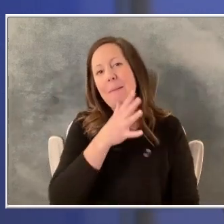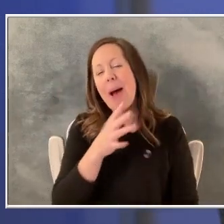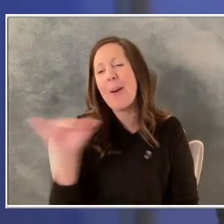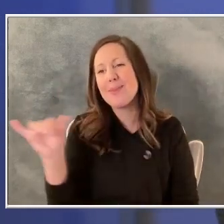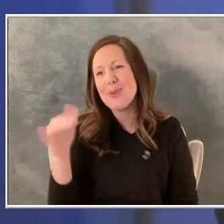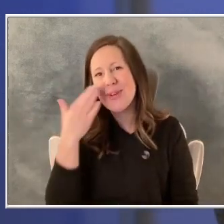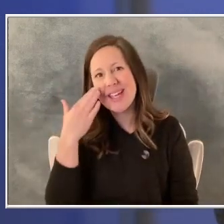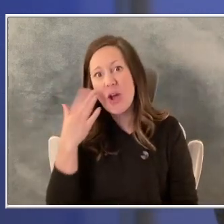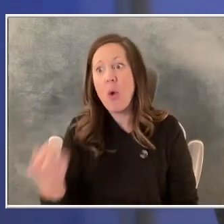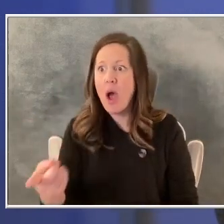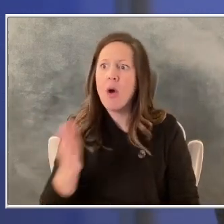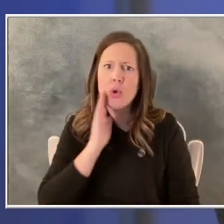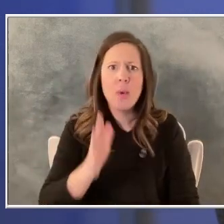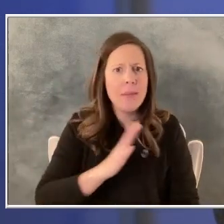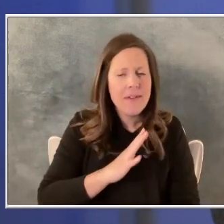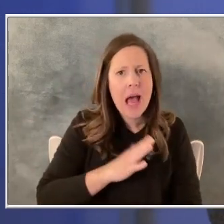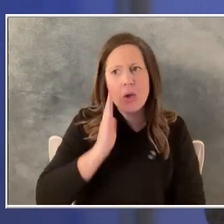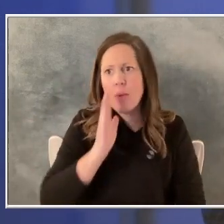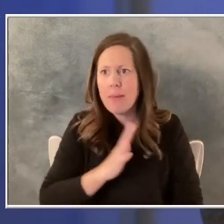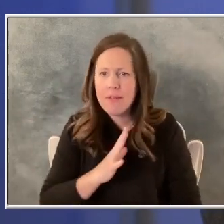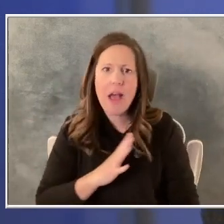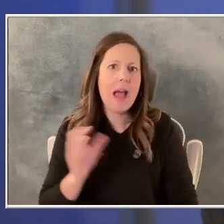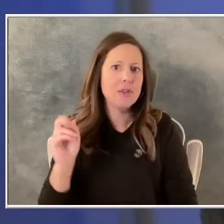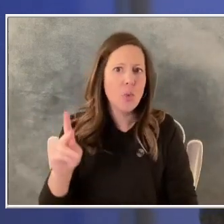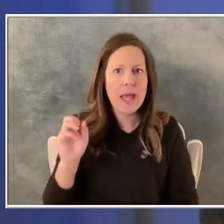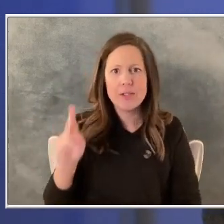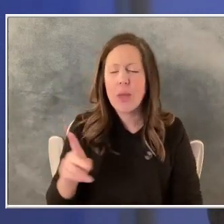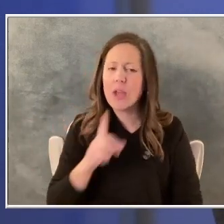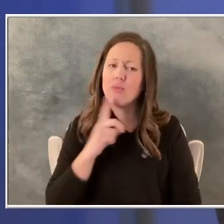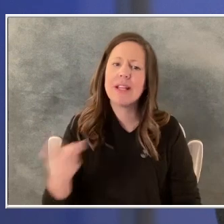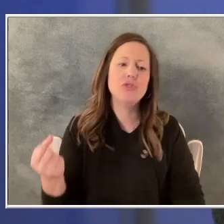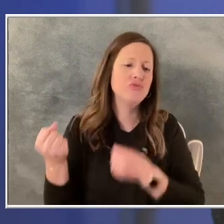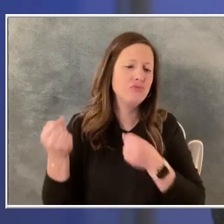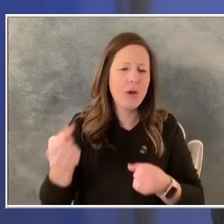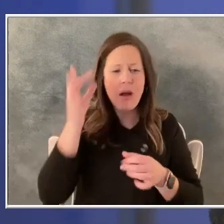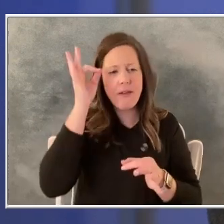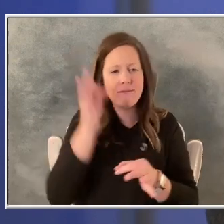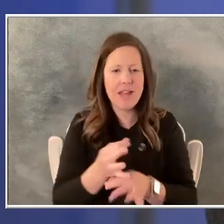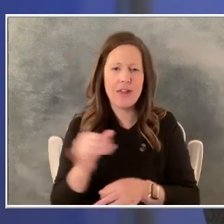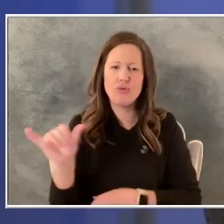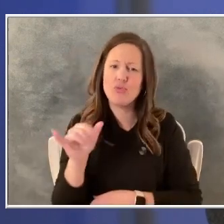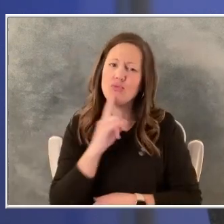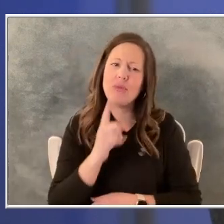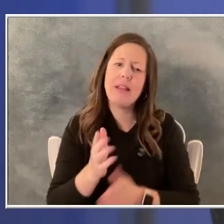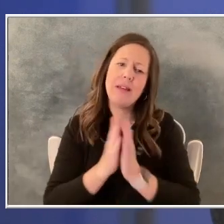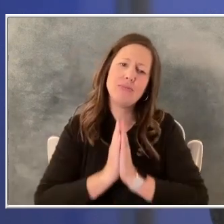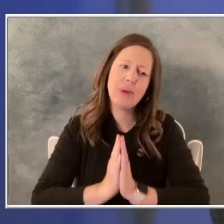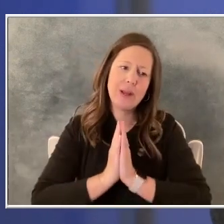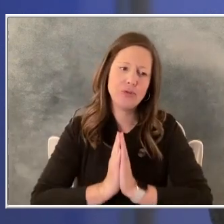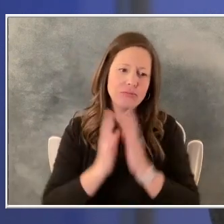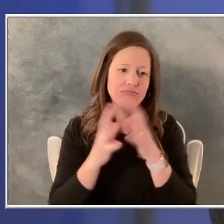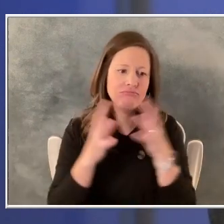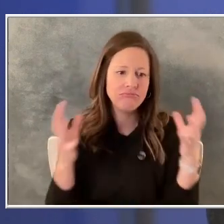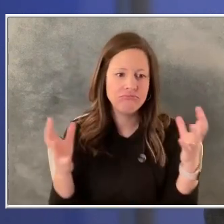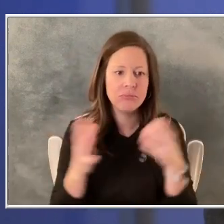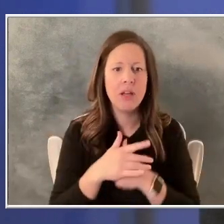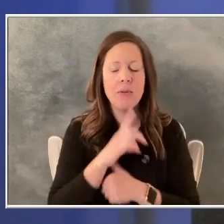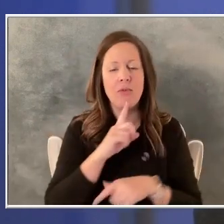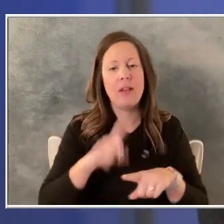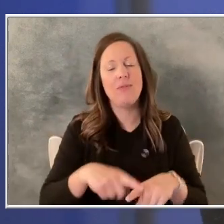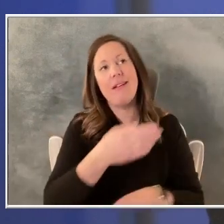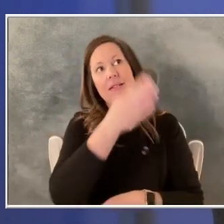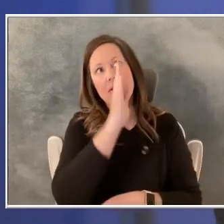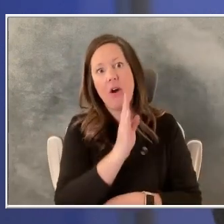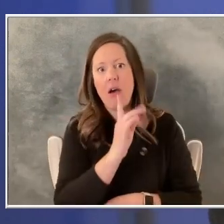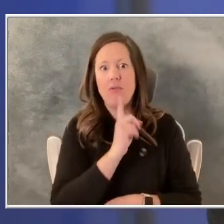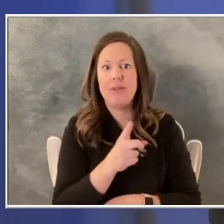it, you're gonna make it. Very, very strong in faith. So, prayers all the time, just relying on God to carry you through